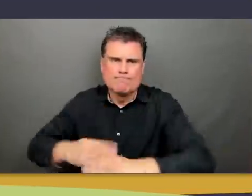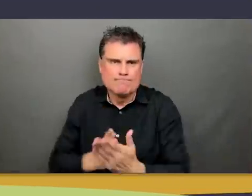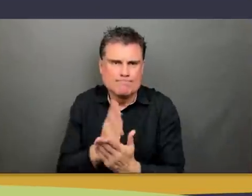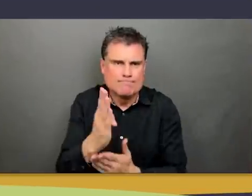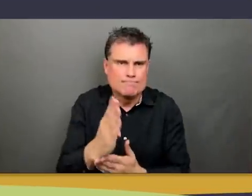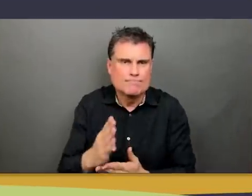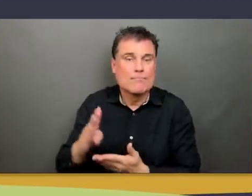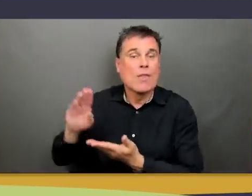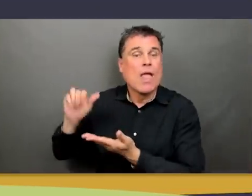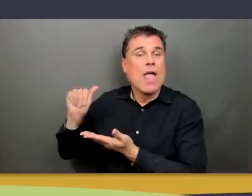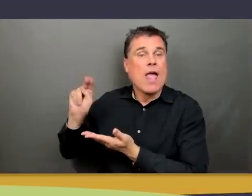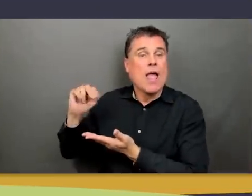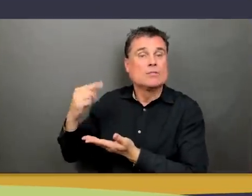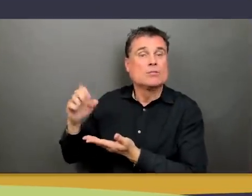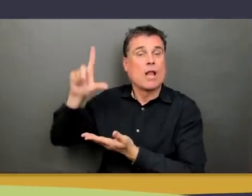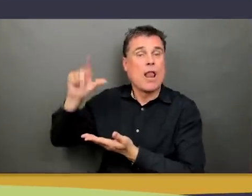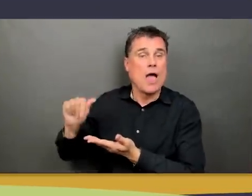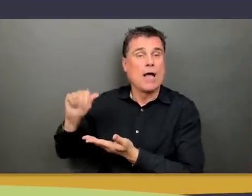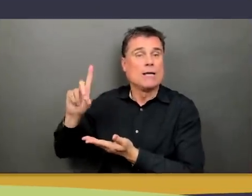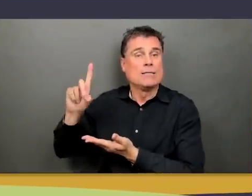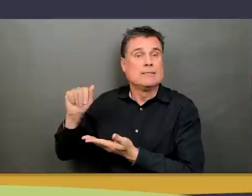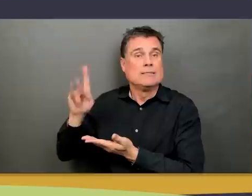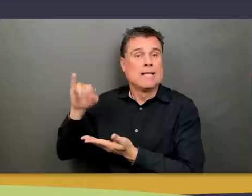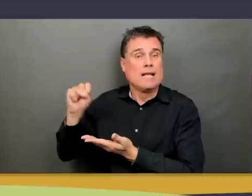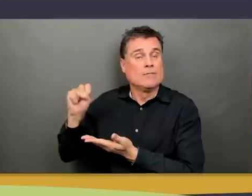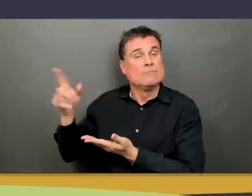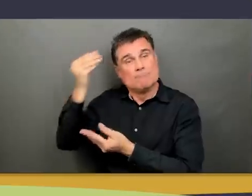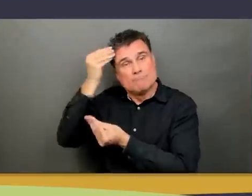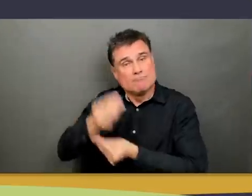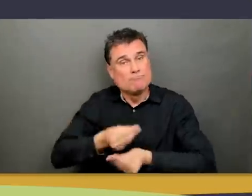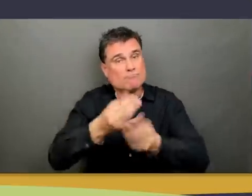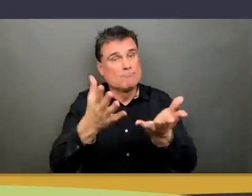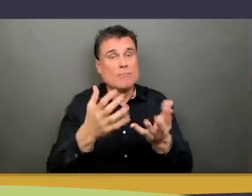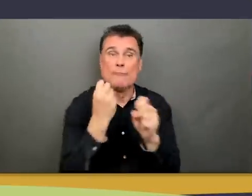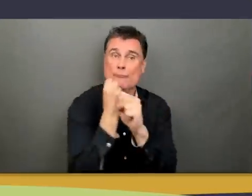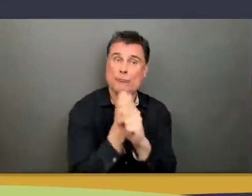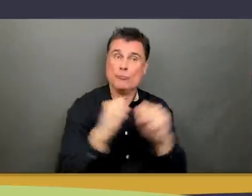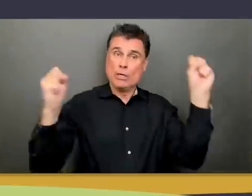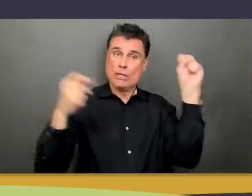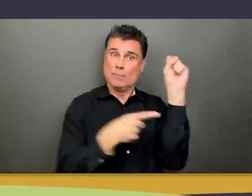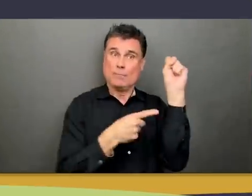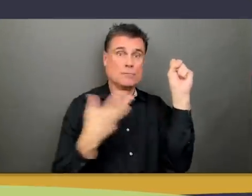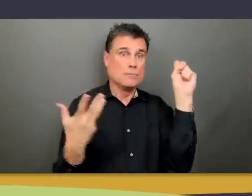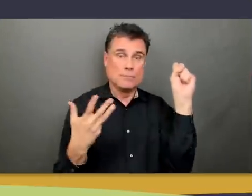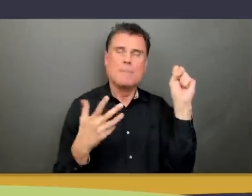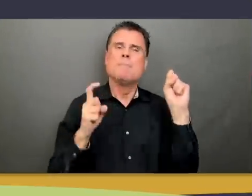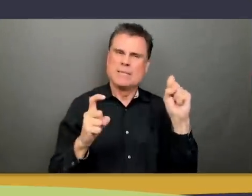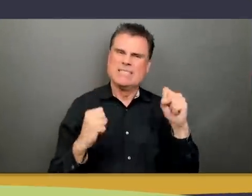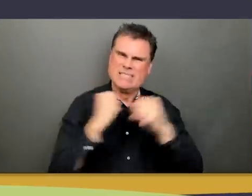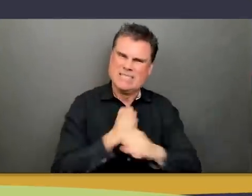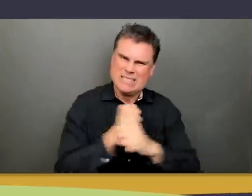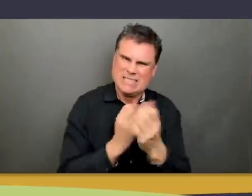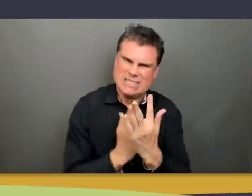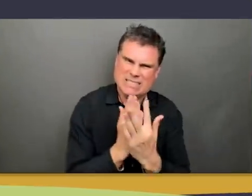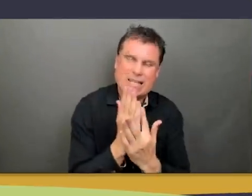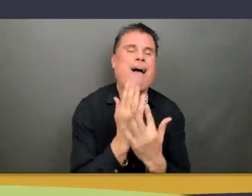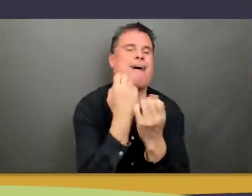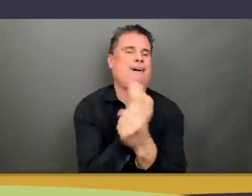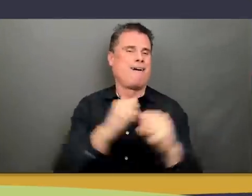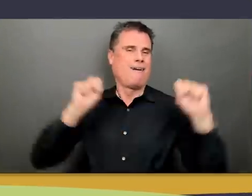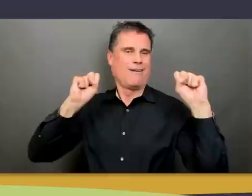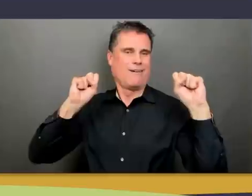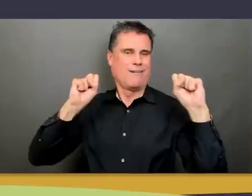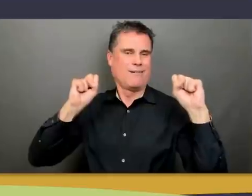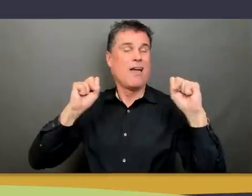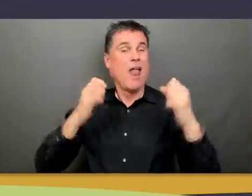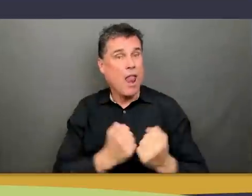And our love made action in community is the salve that makes it possible. We have